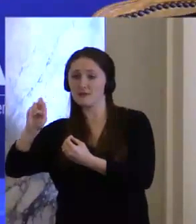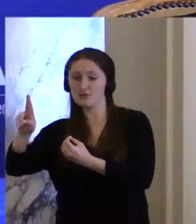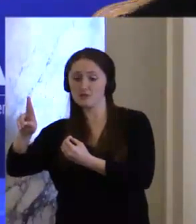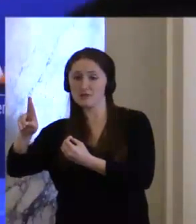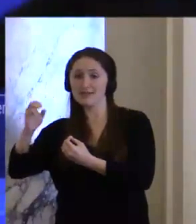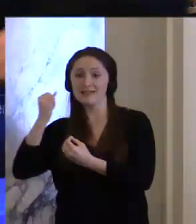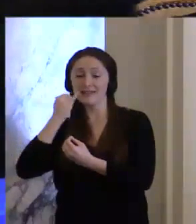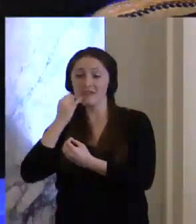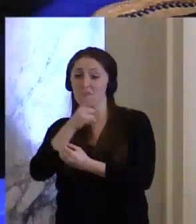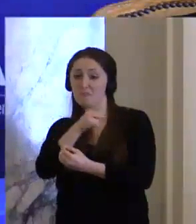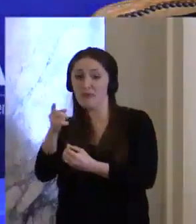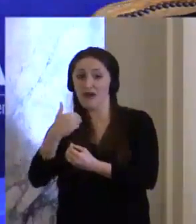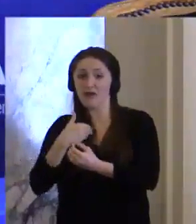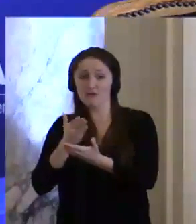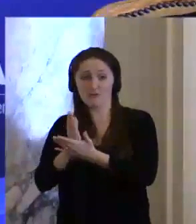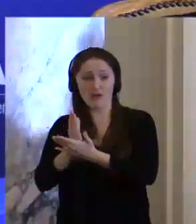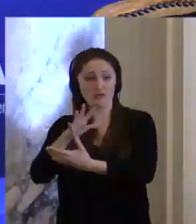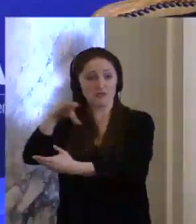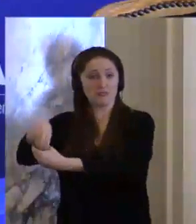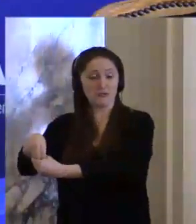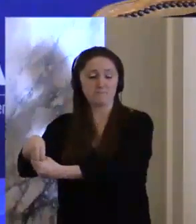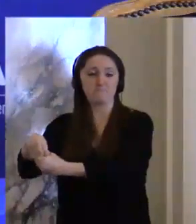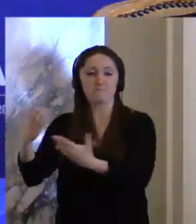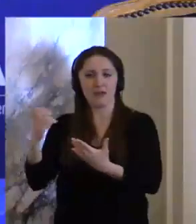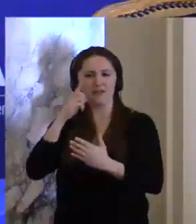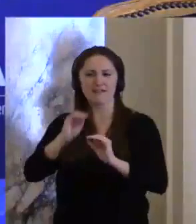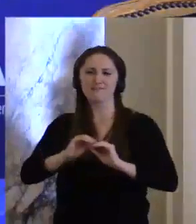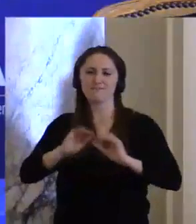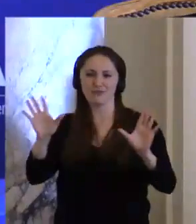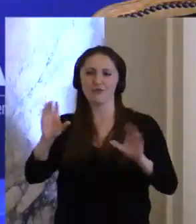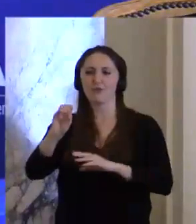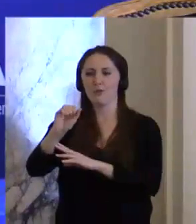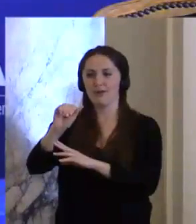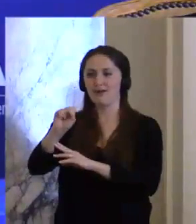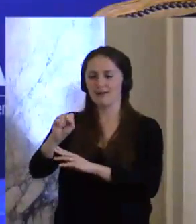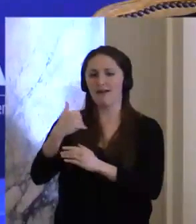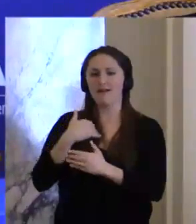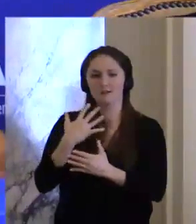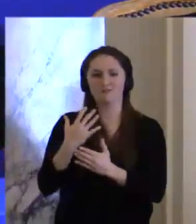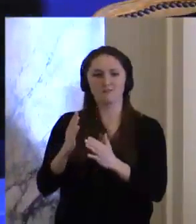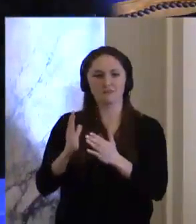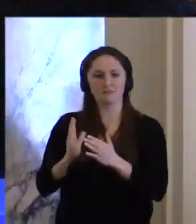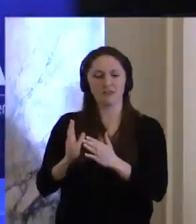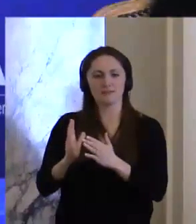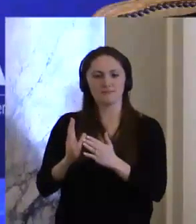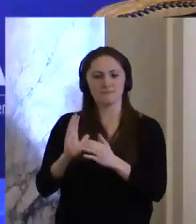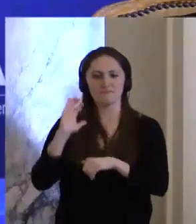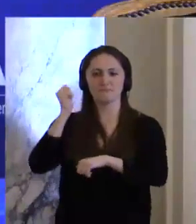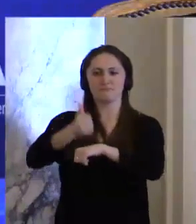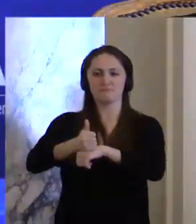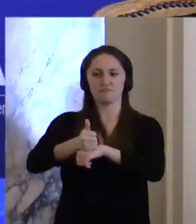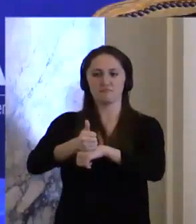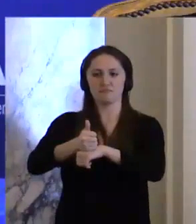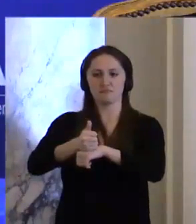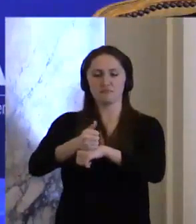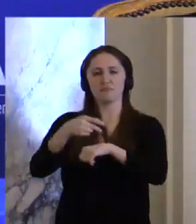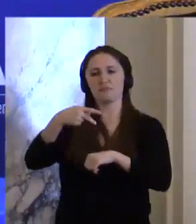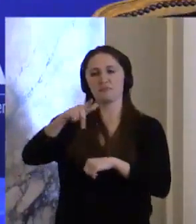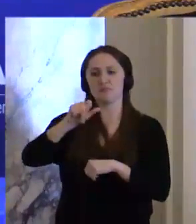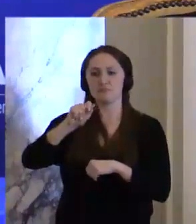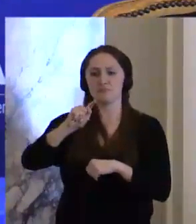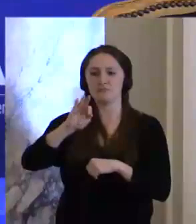have rights to participate? I think it's very clear that the OAS has established a formal platform, a formal exchange